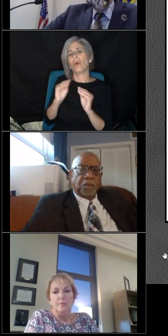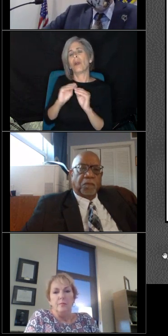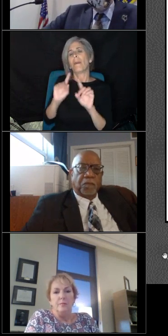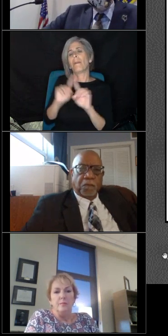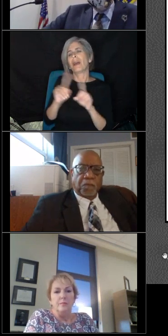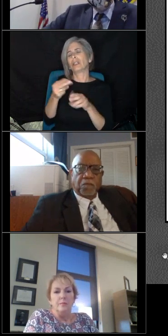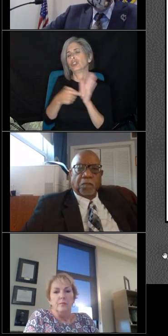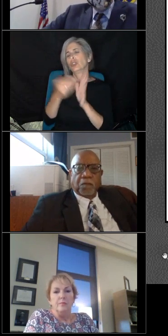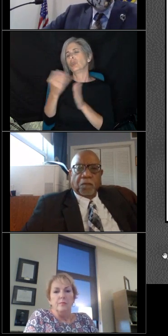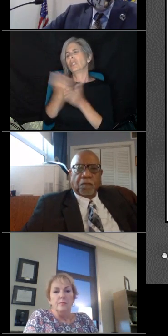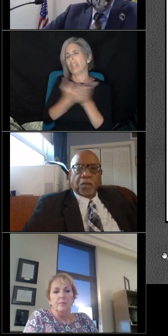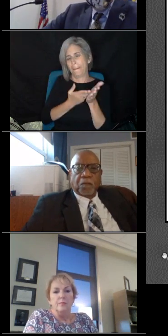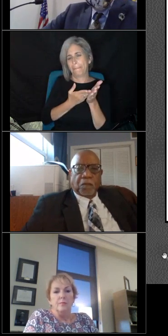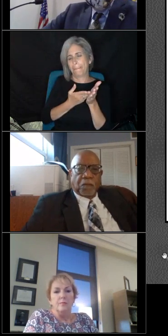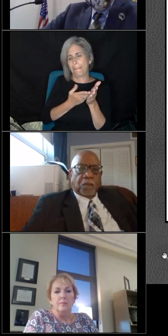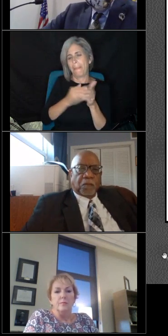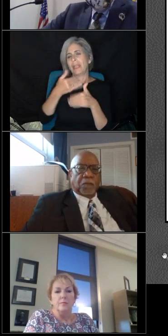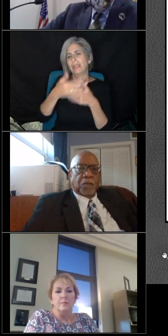Next slide.